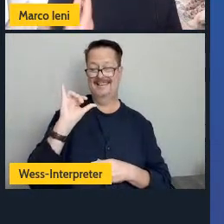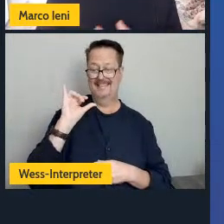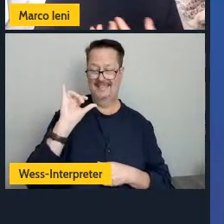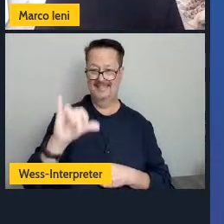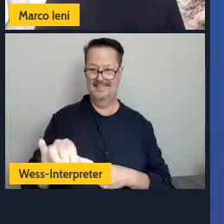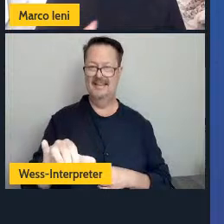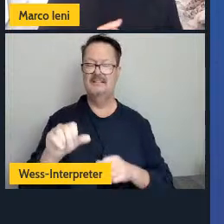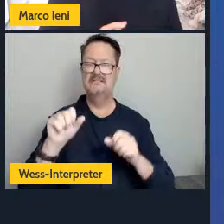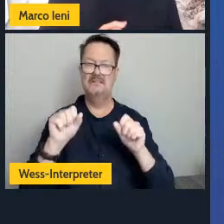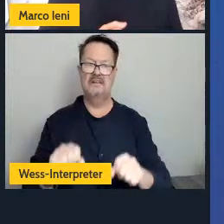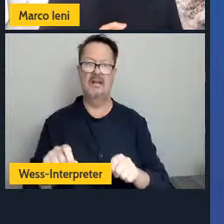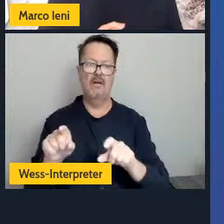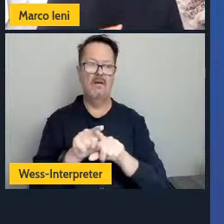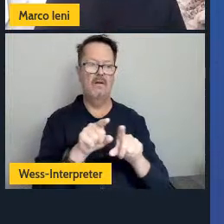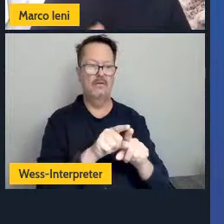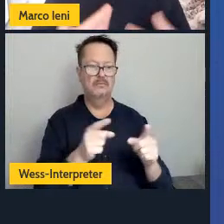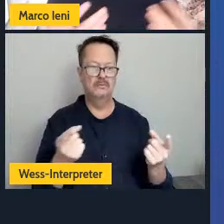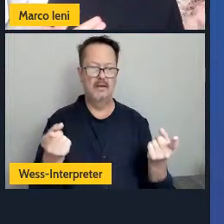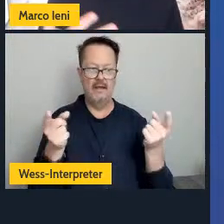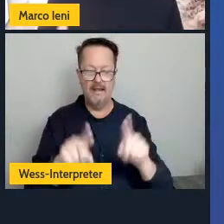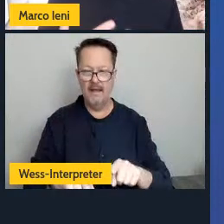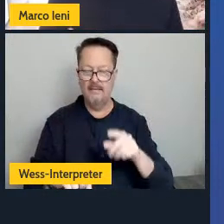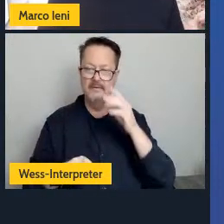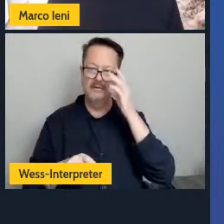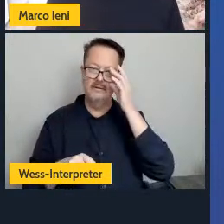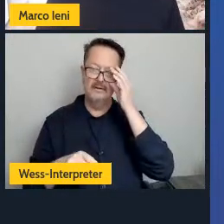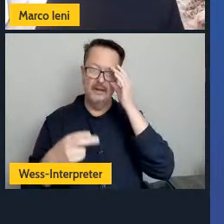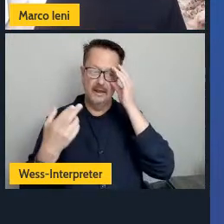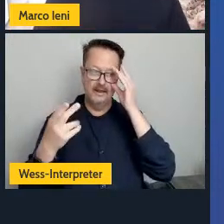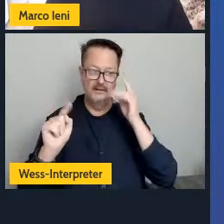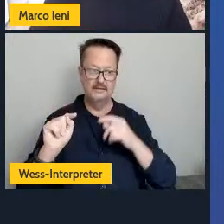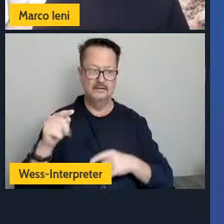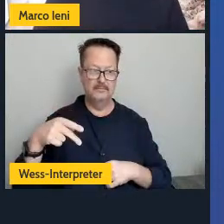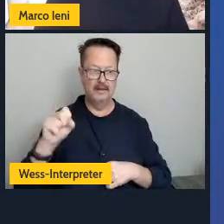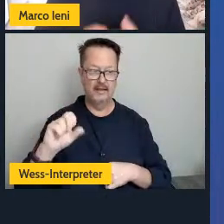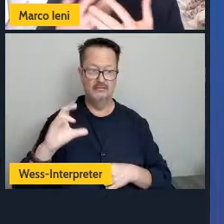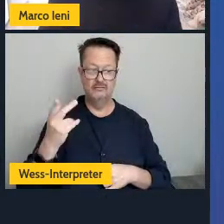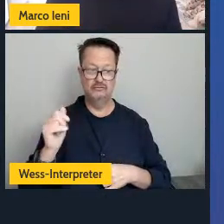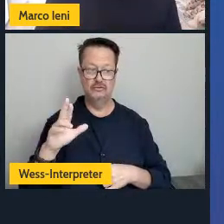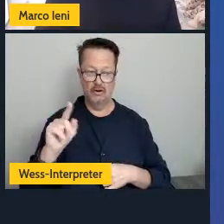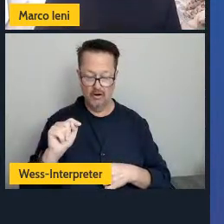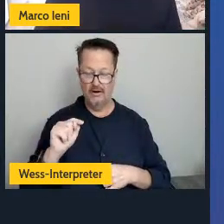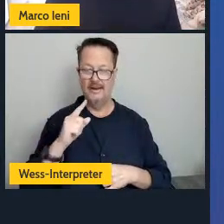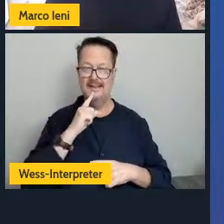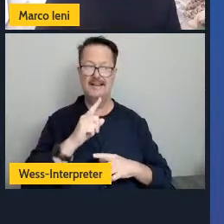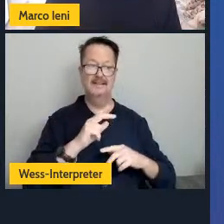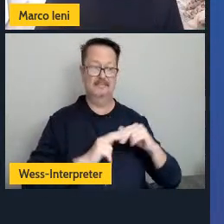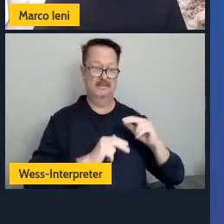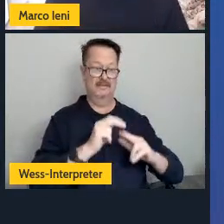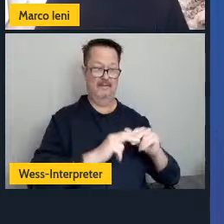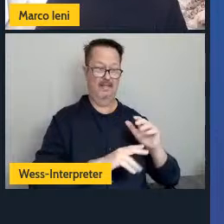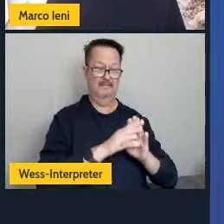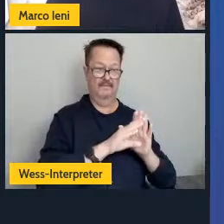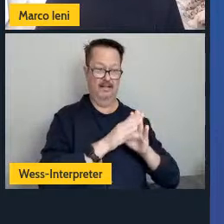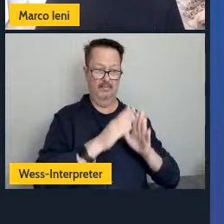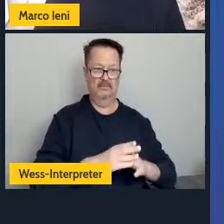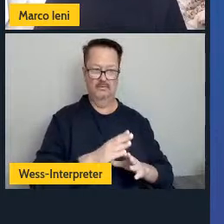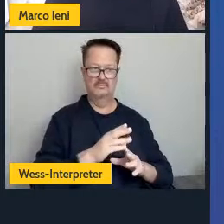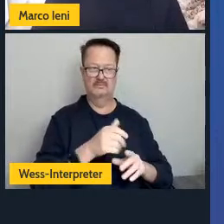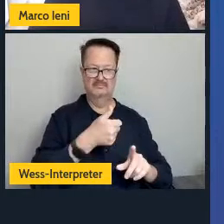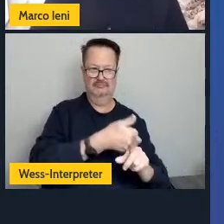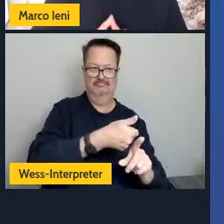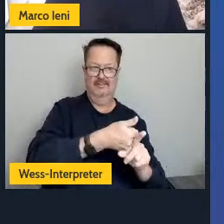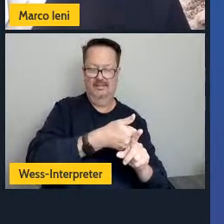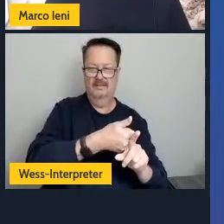it can also happen that the HTTPS chart is built by the developers directly, because in the